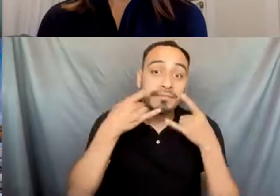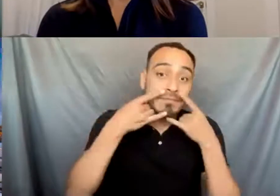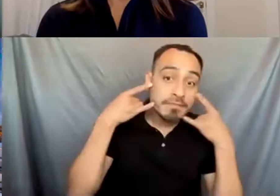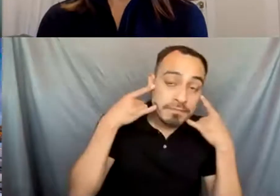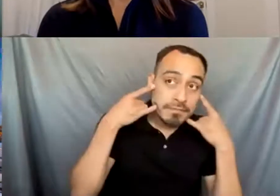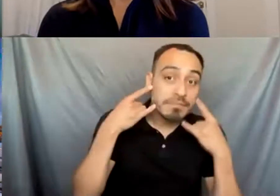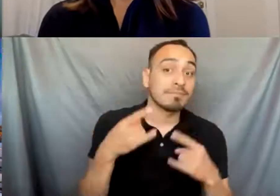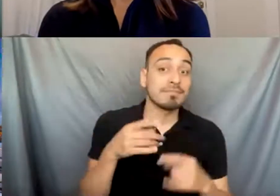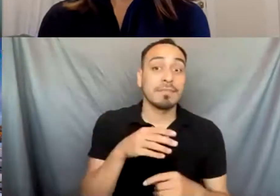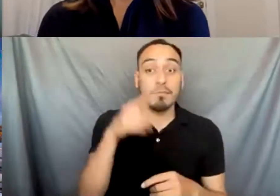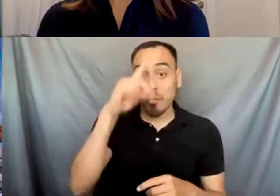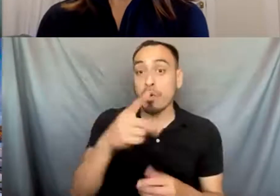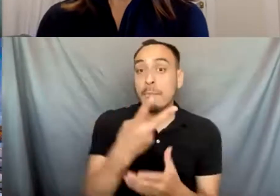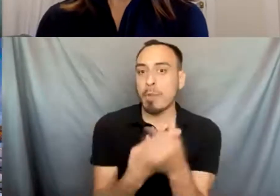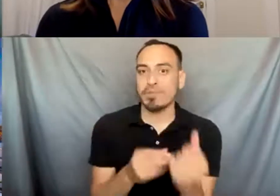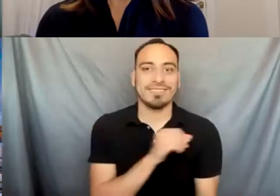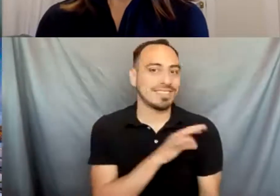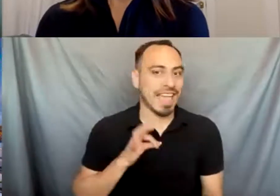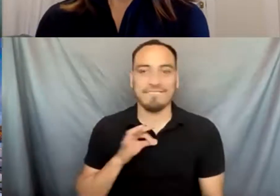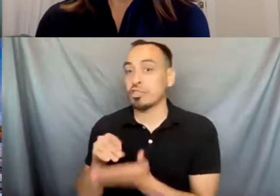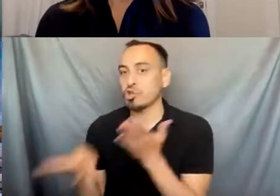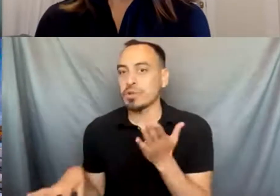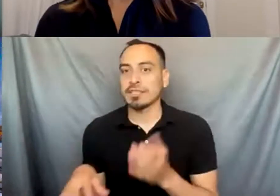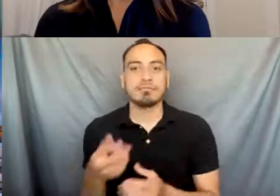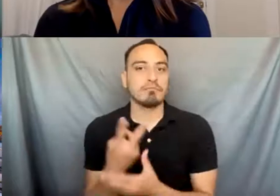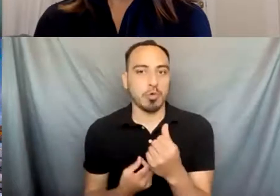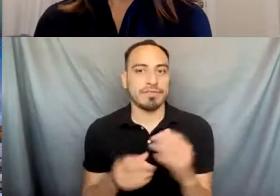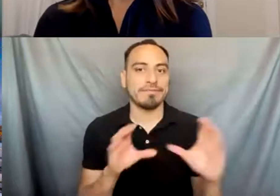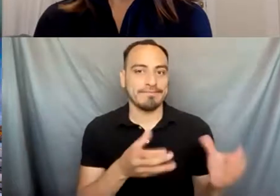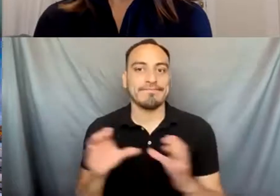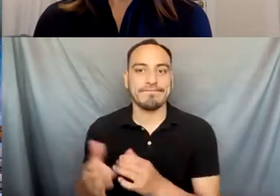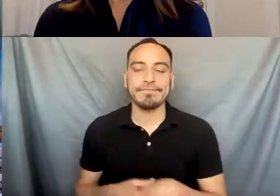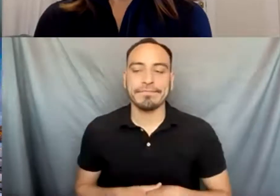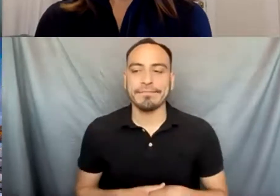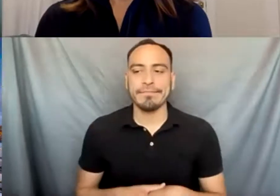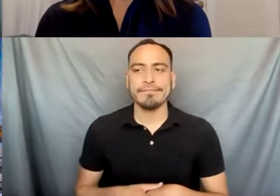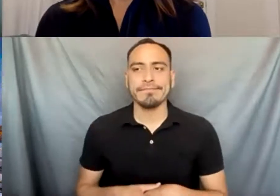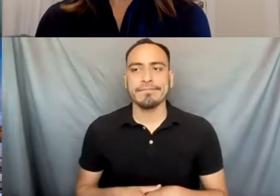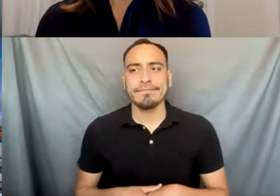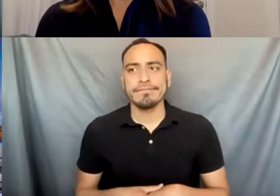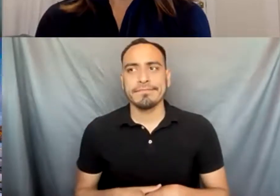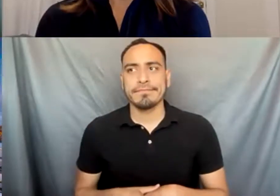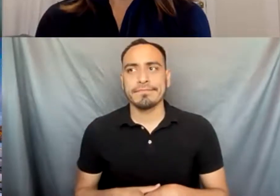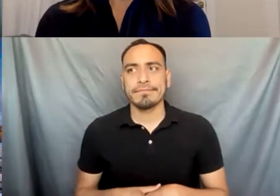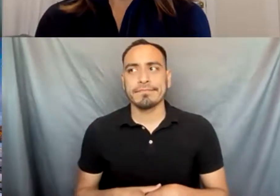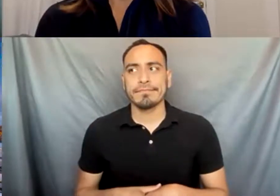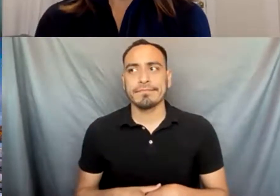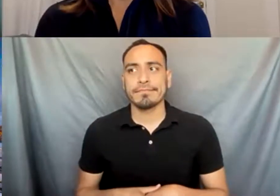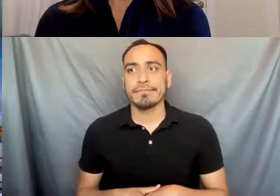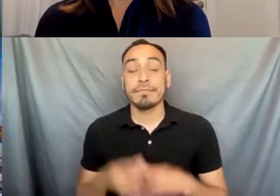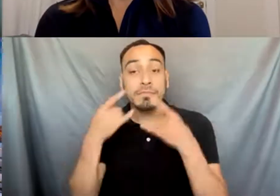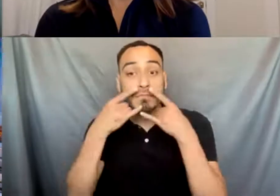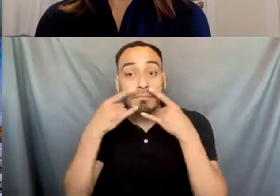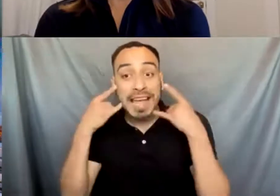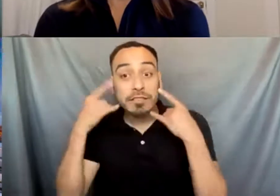by students. I think it's still not entirely clear what the face covering guidance for schools will look like for the